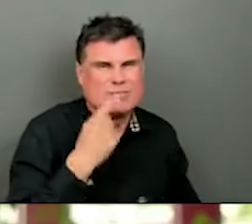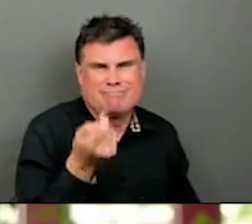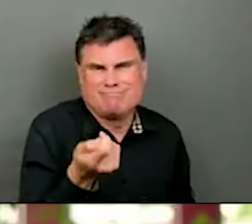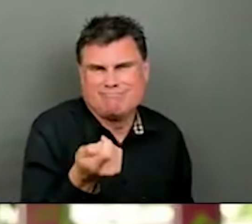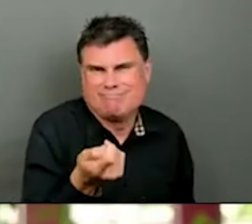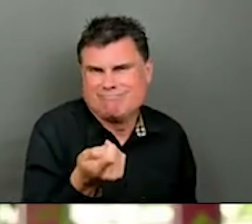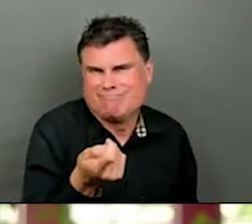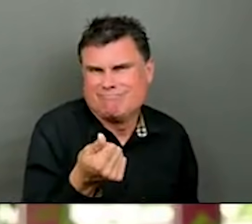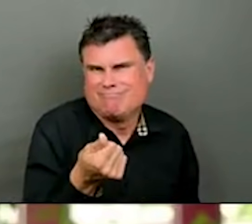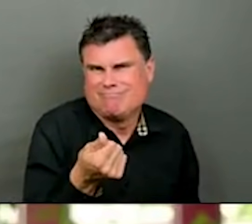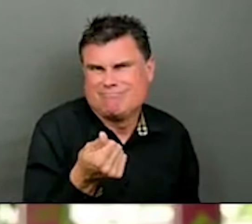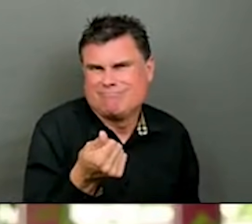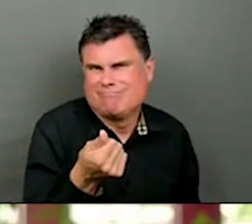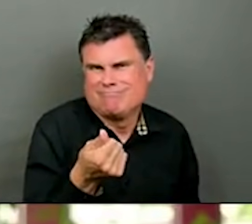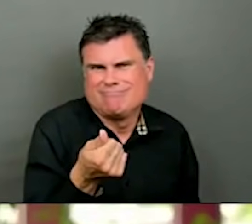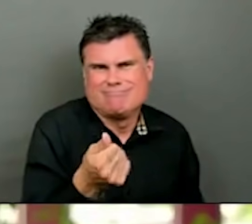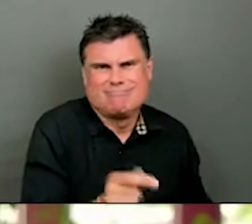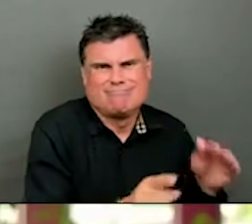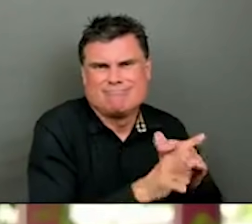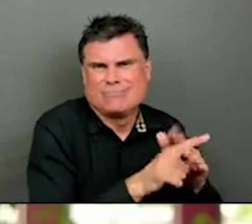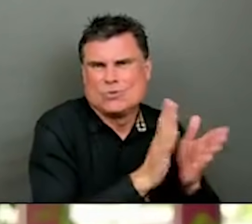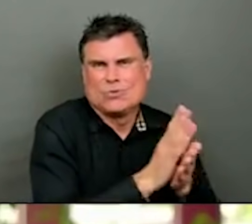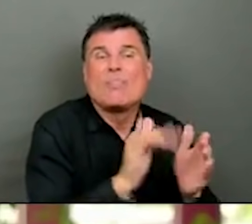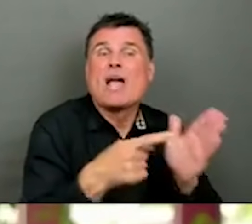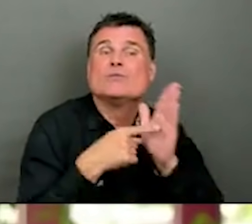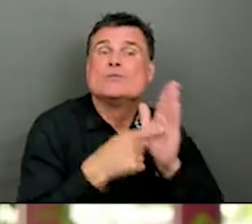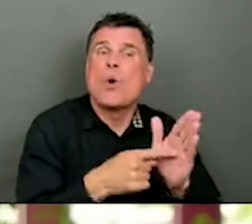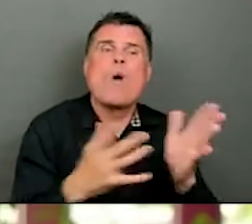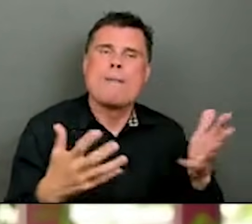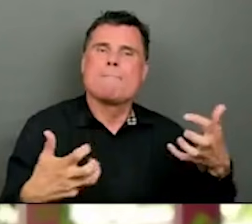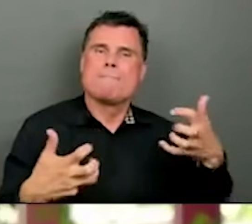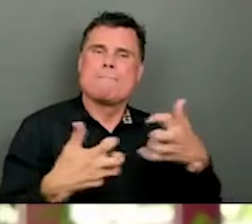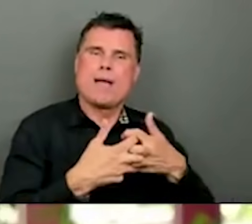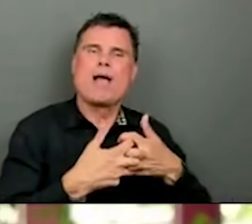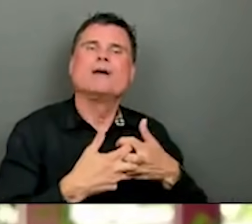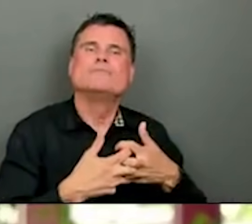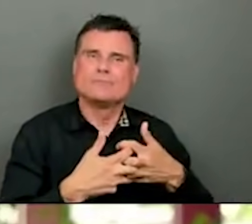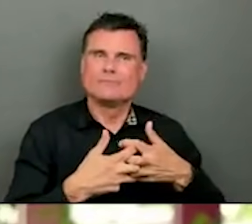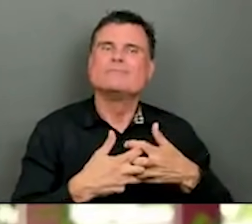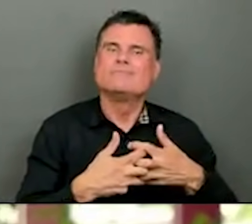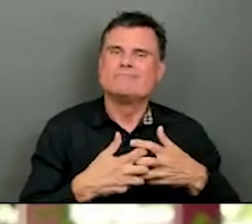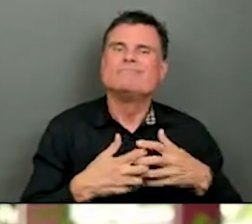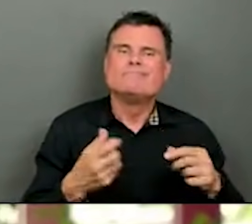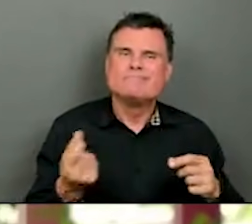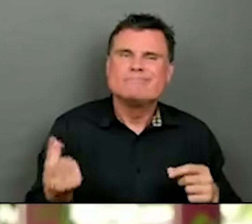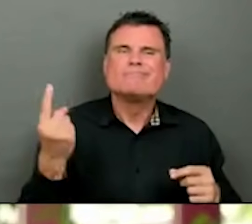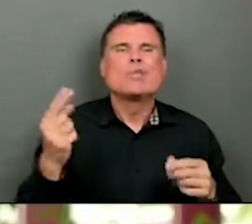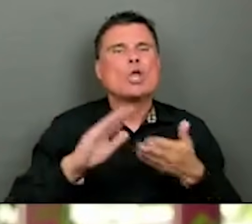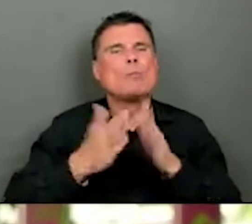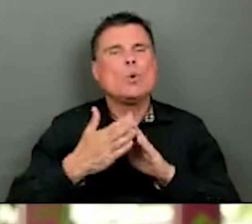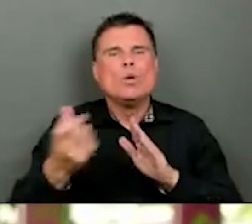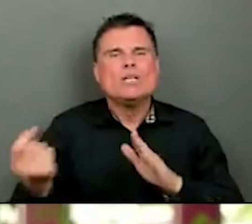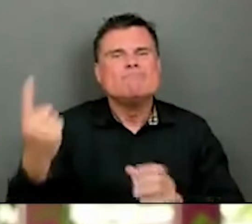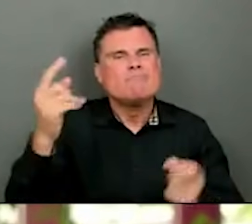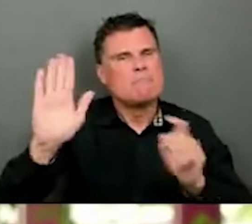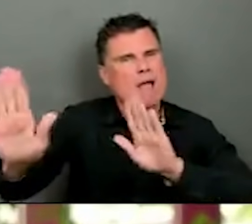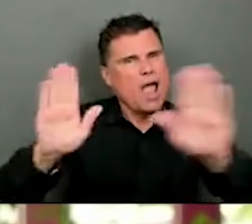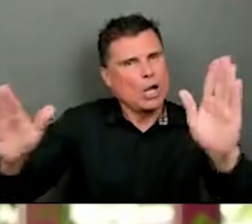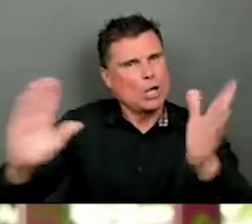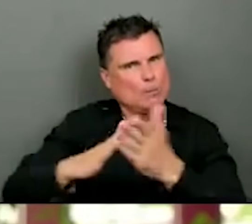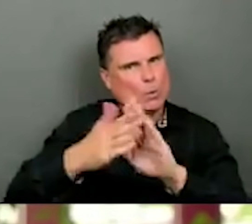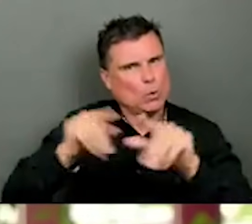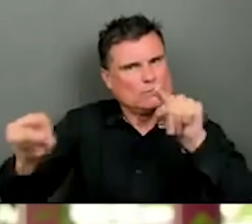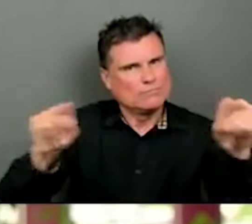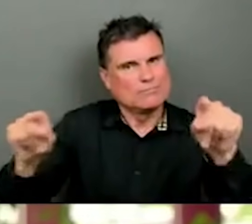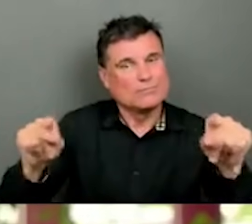reflected the rates of infection in the community. So that is reassuring to all of us that the things that were in place were worked.